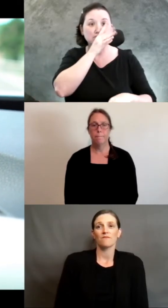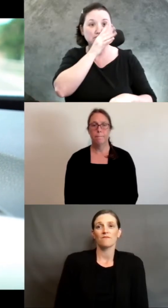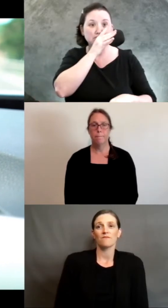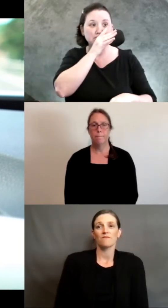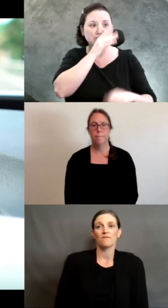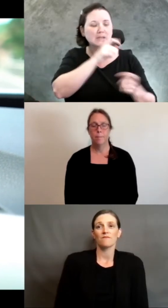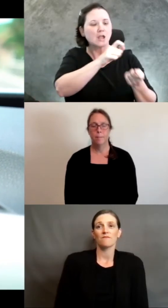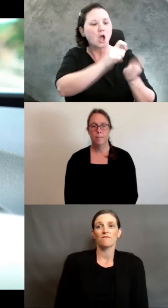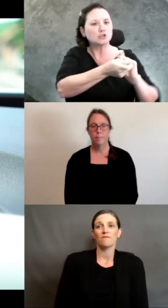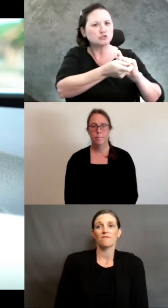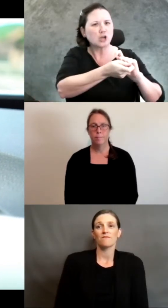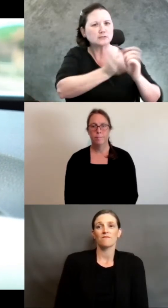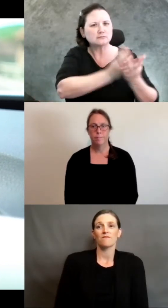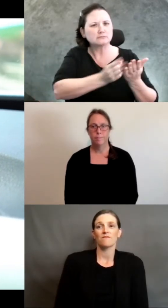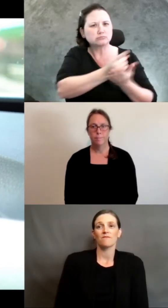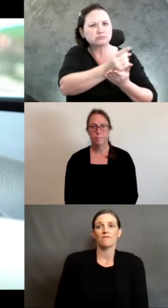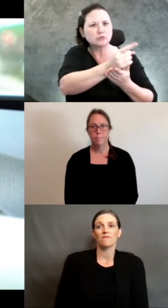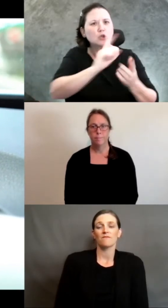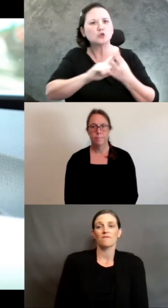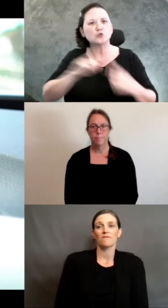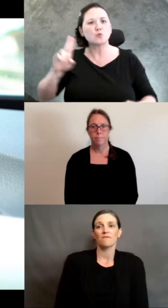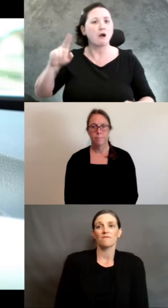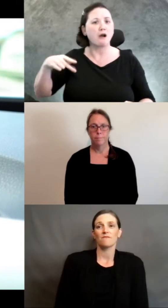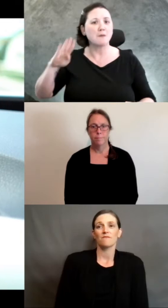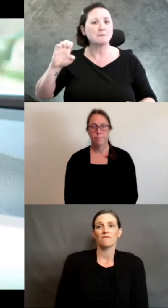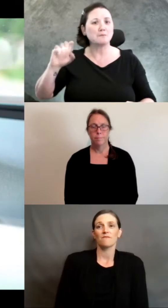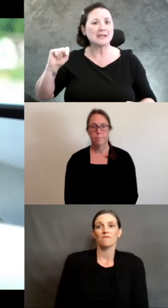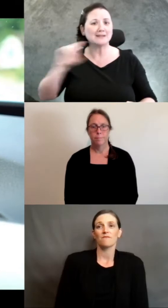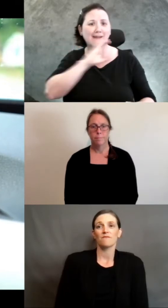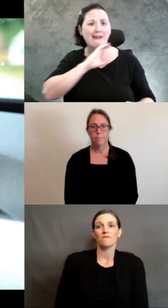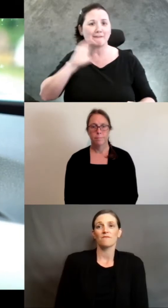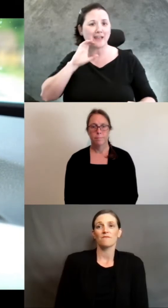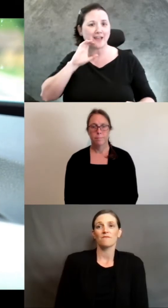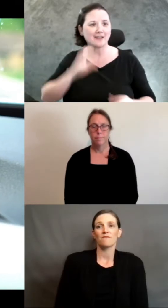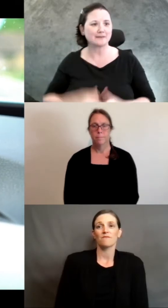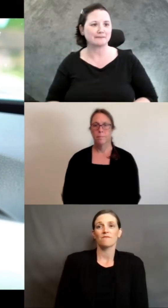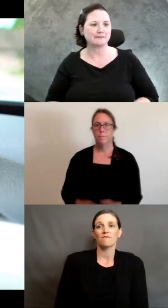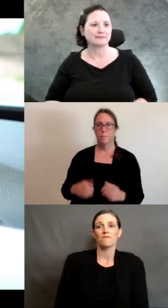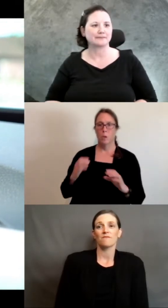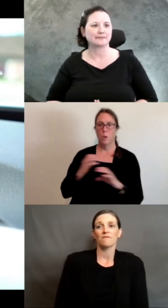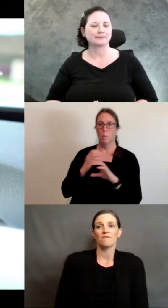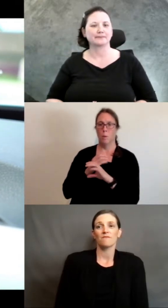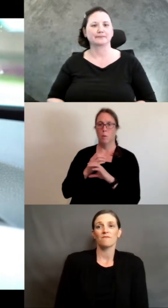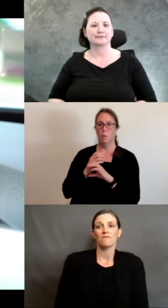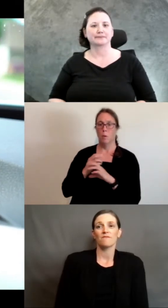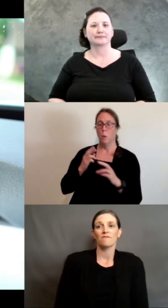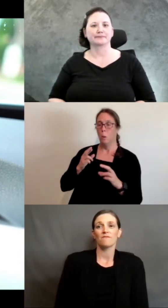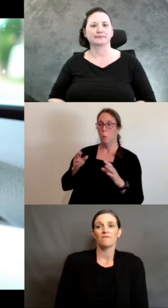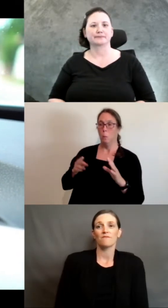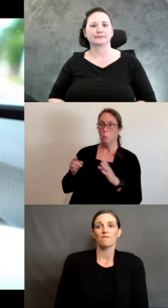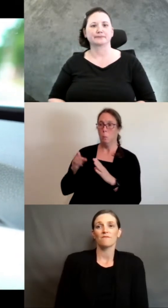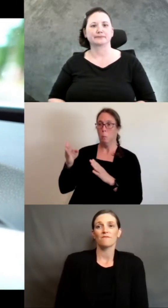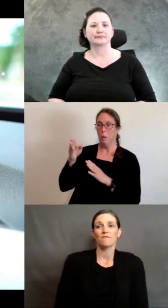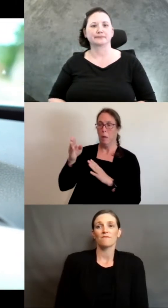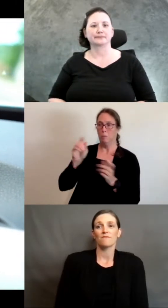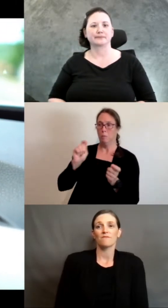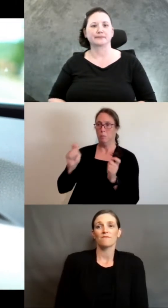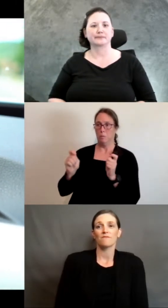route to the upbeat cafe. Route adjusted. Arrival in 17